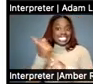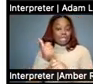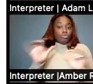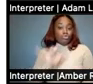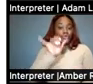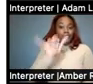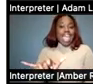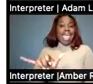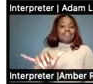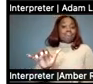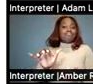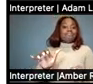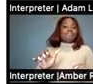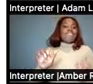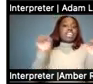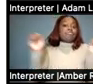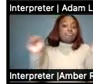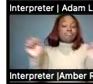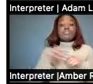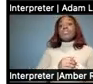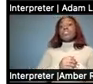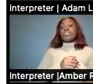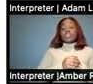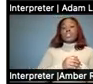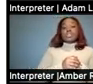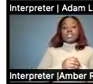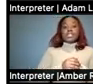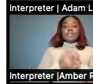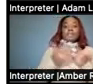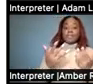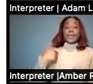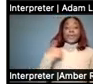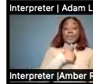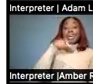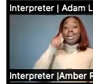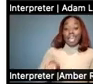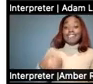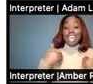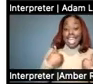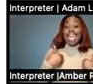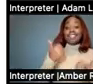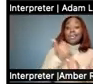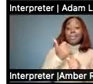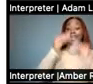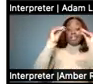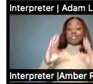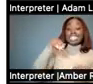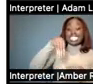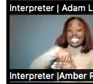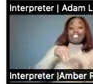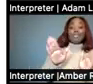activity. And so we have to have that para educator in the room.